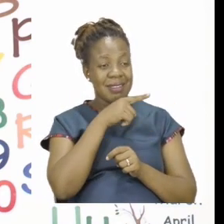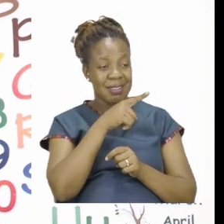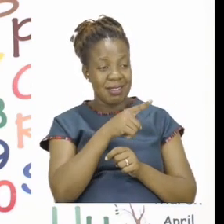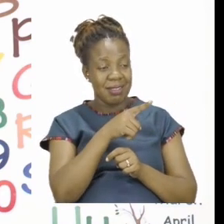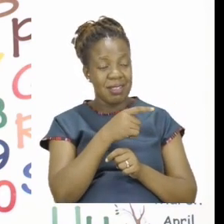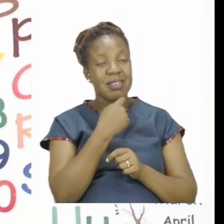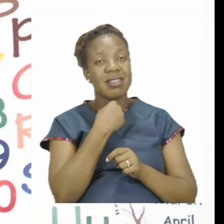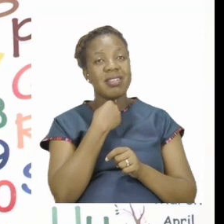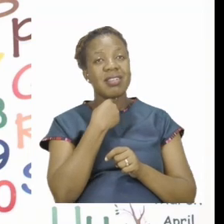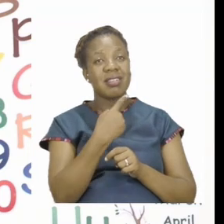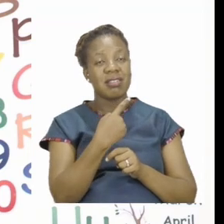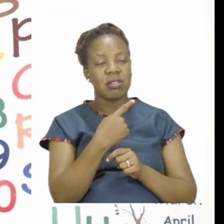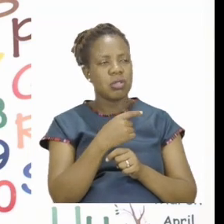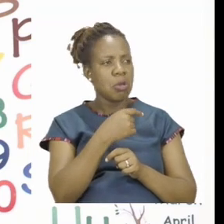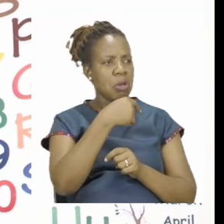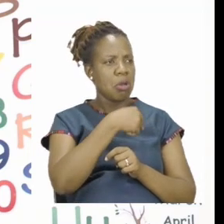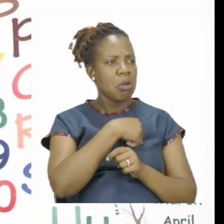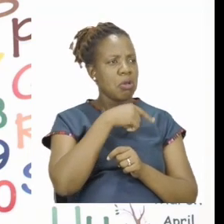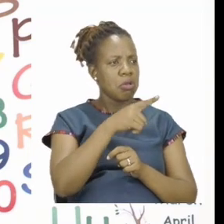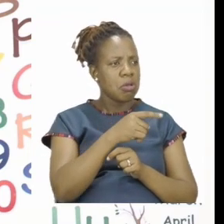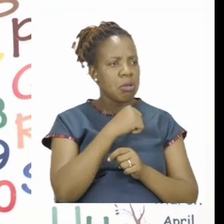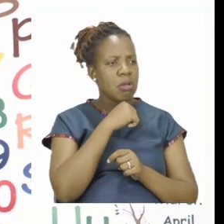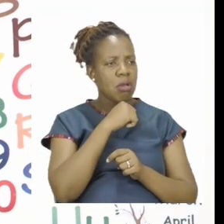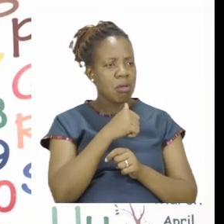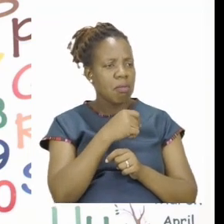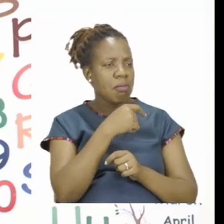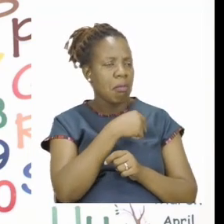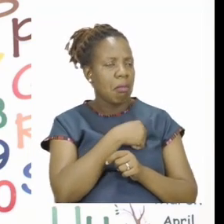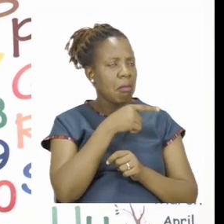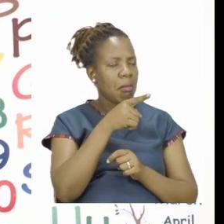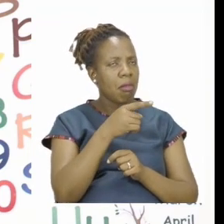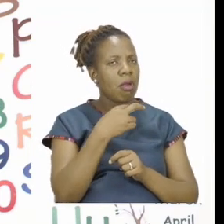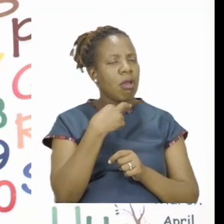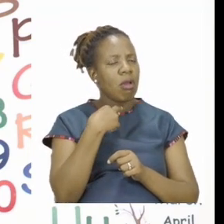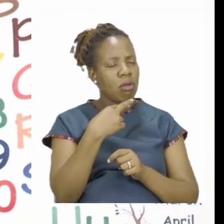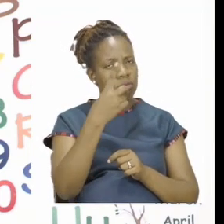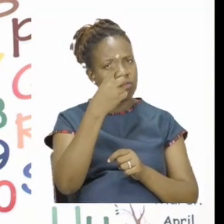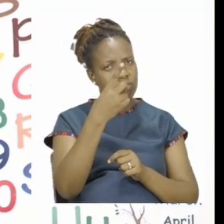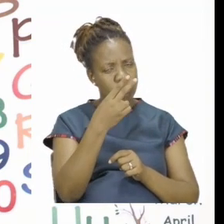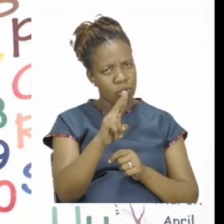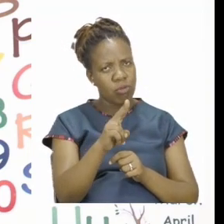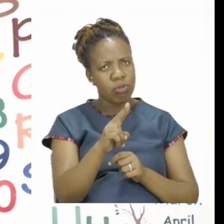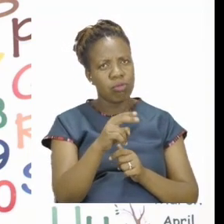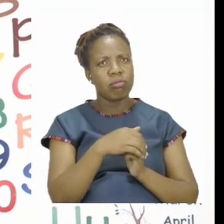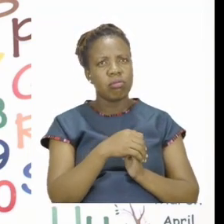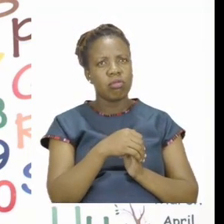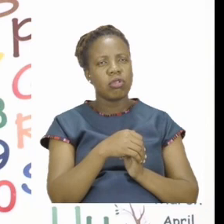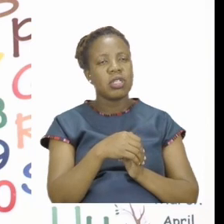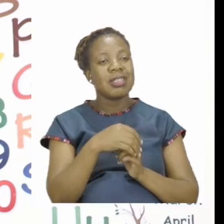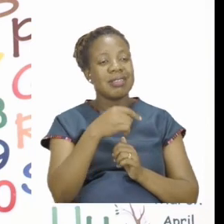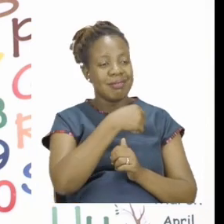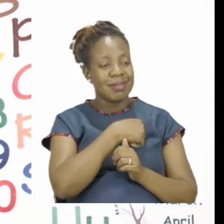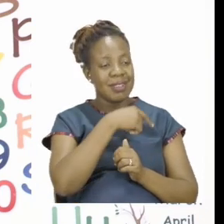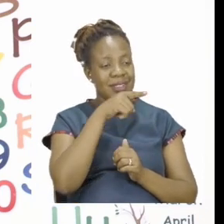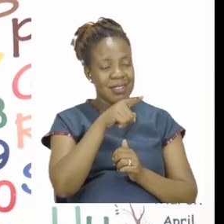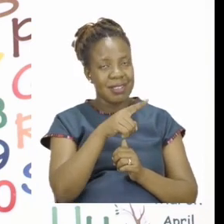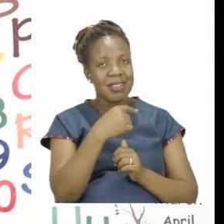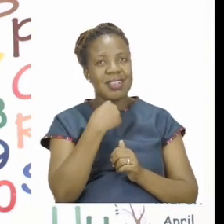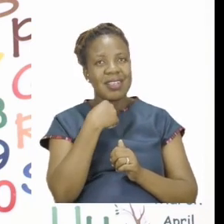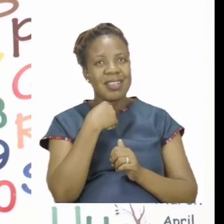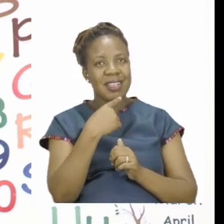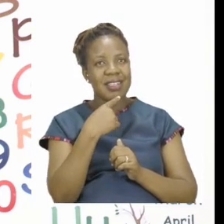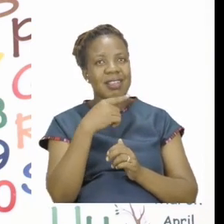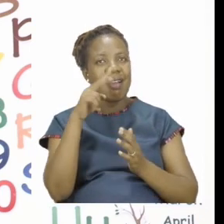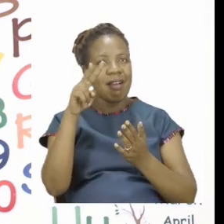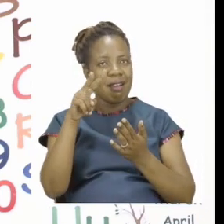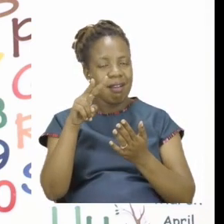Not she, am, or she are. She is, and then the action that she's doing, the present continuous, because it's